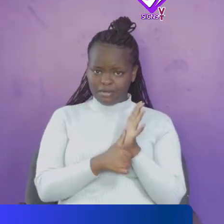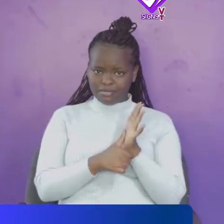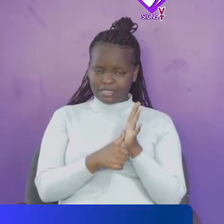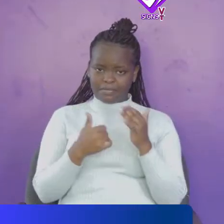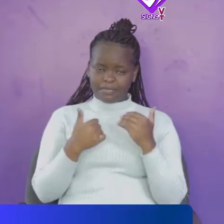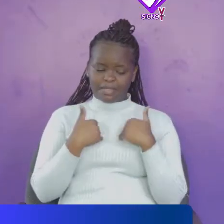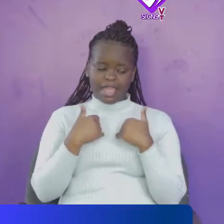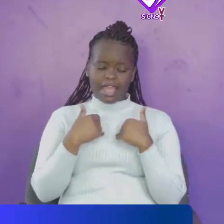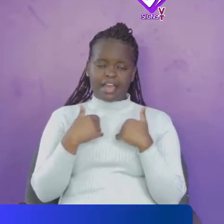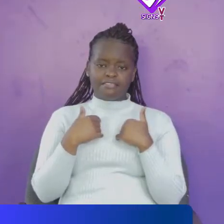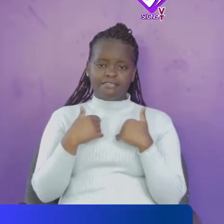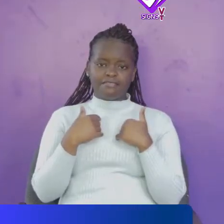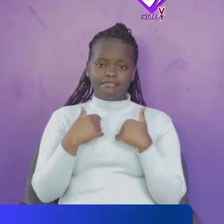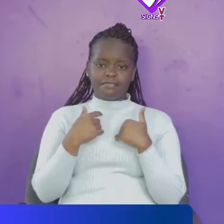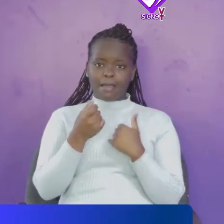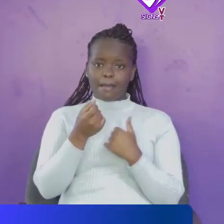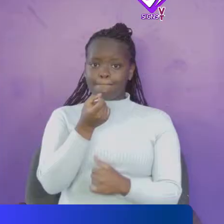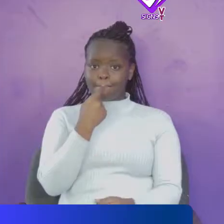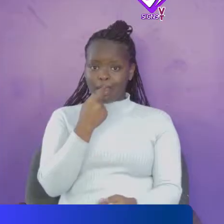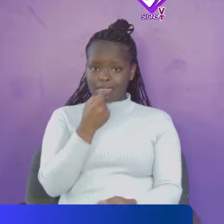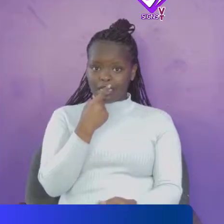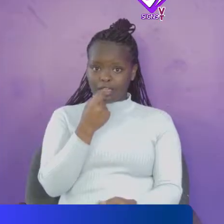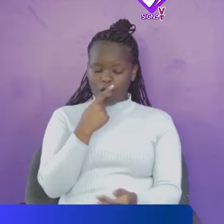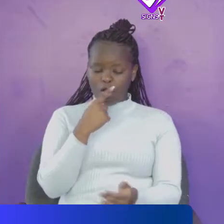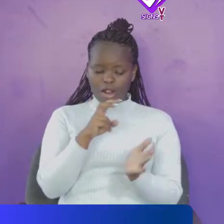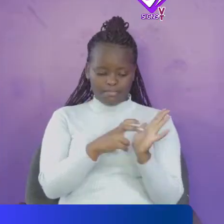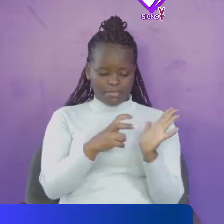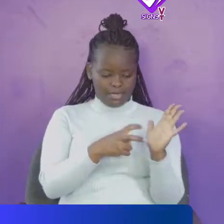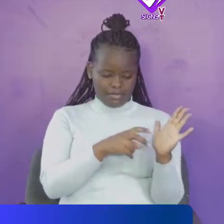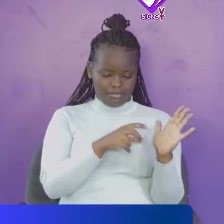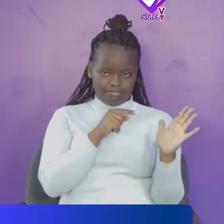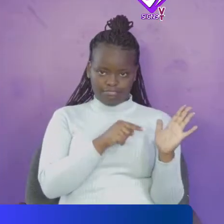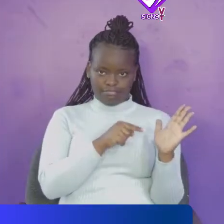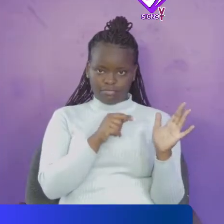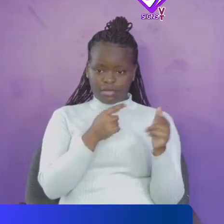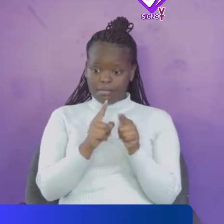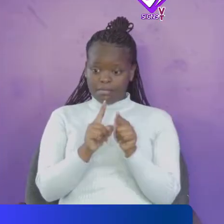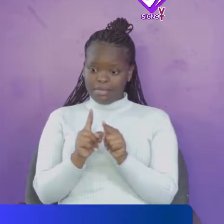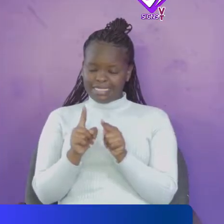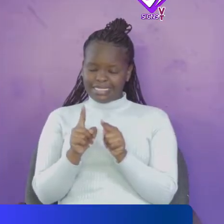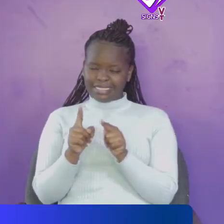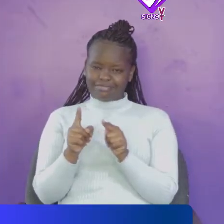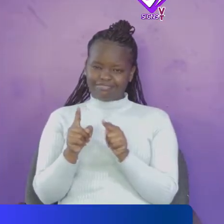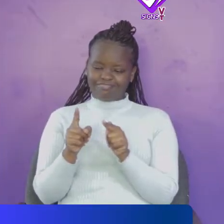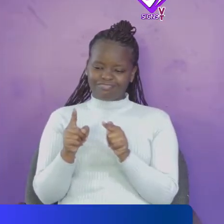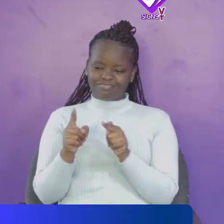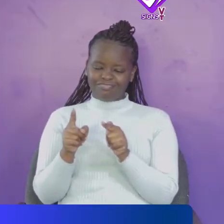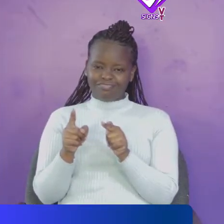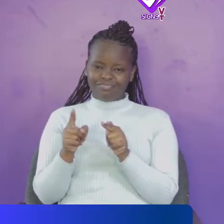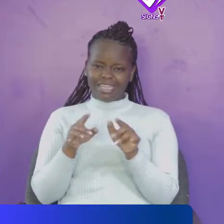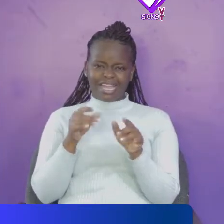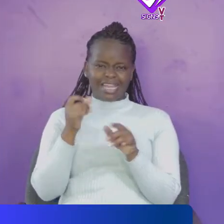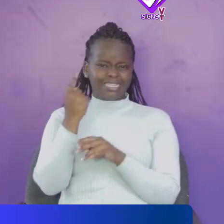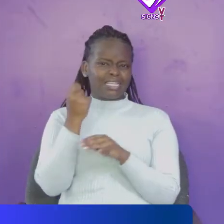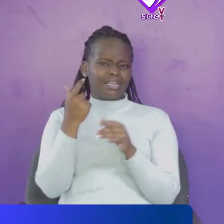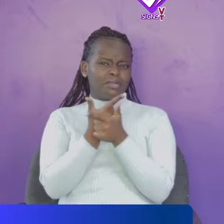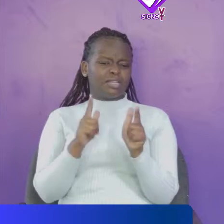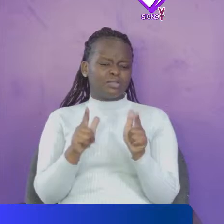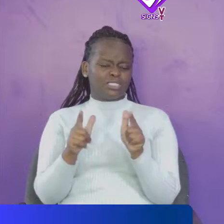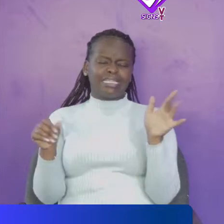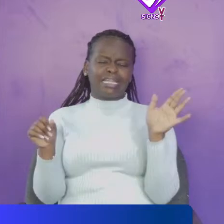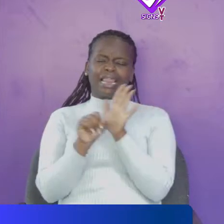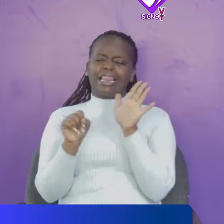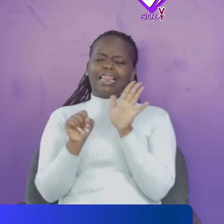clinical, or rather the medical definition, but in layman's language, it's just excessive sweating.